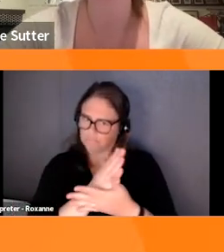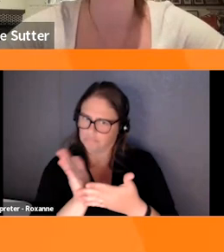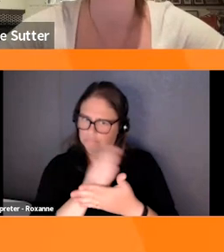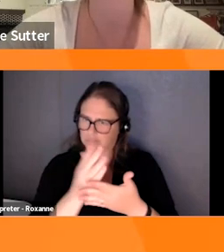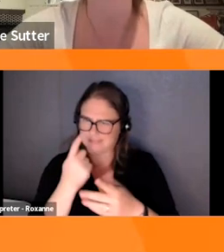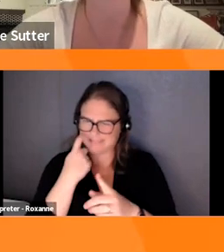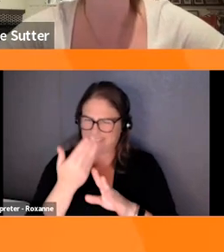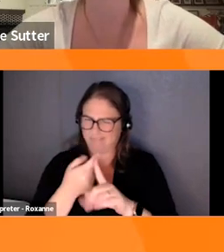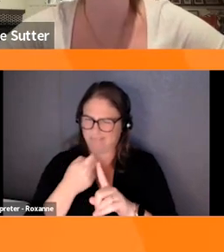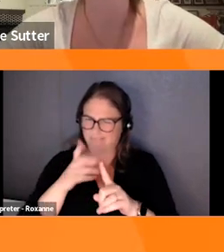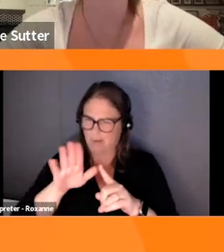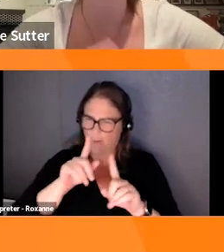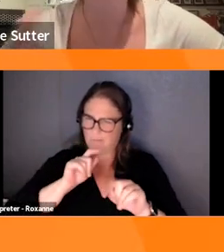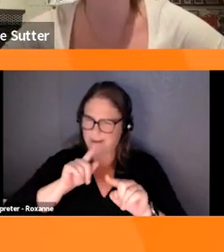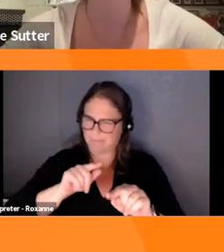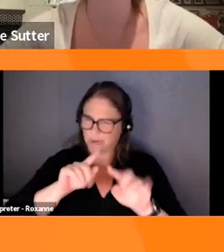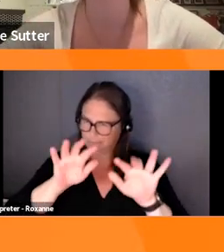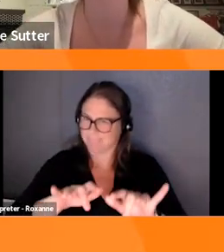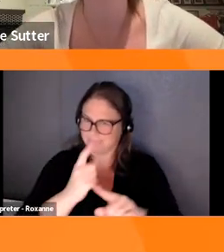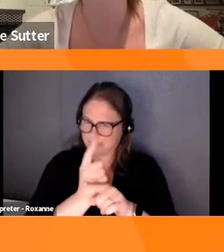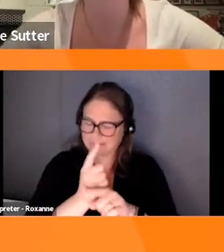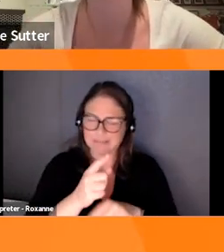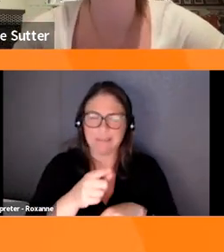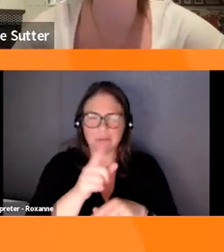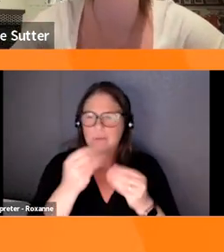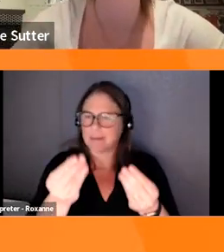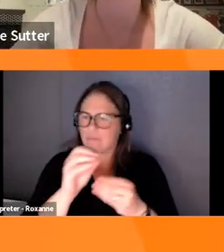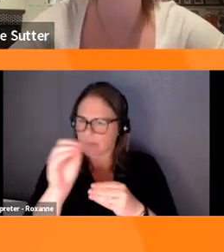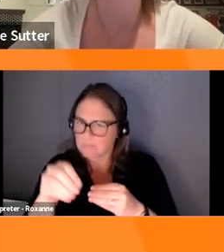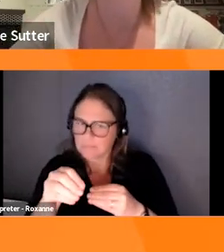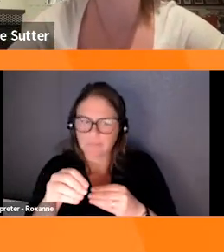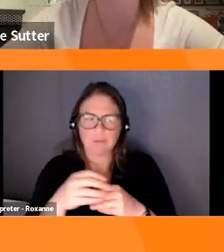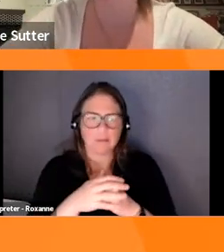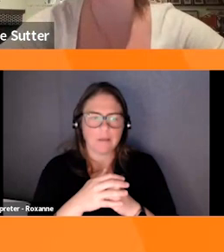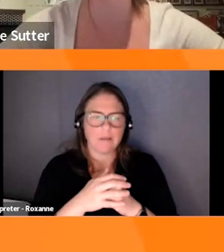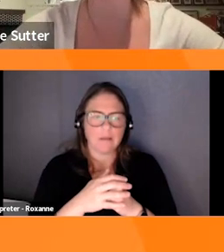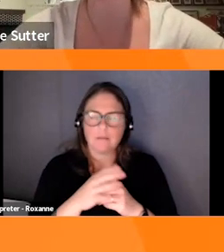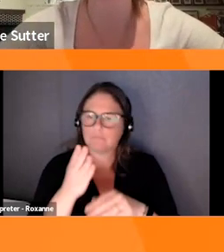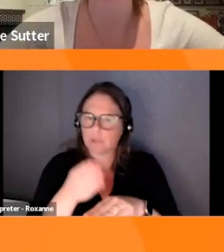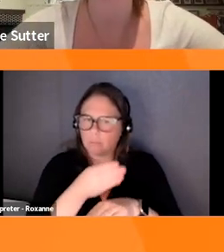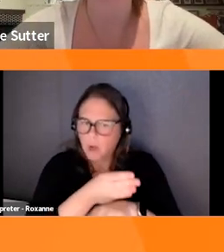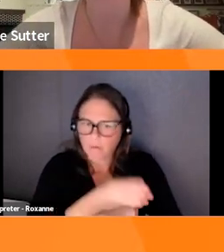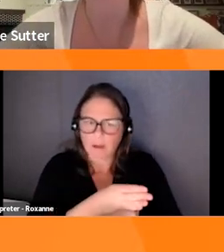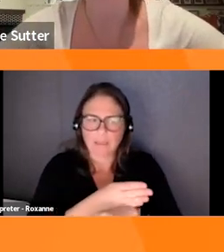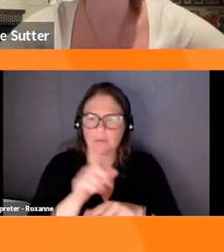scored, on your progress towards environmental and social and governance.